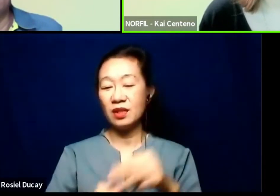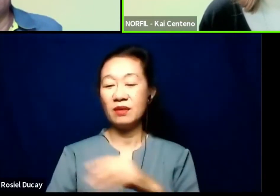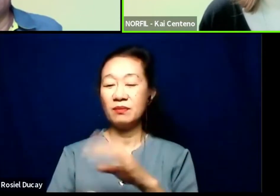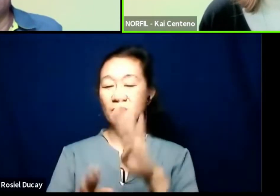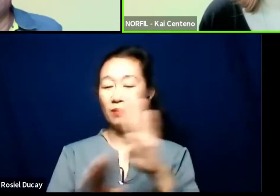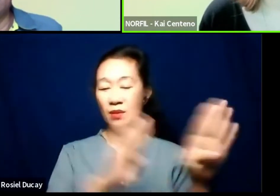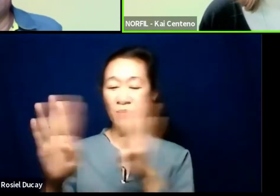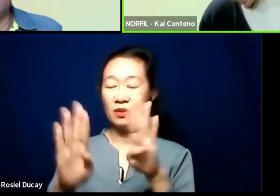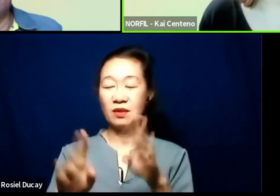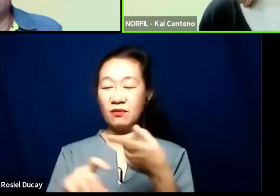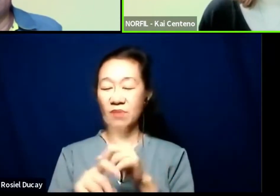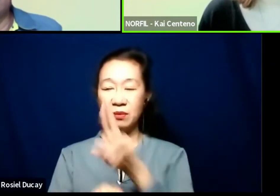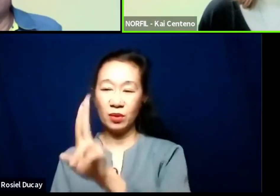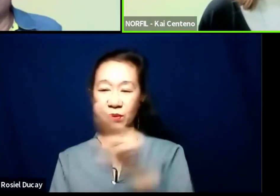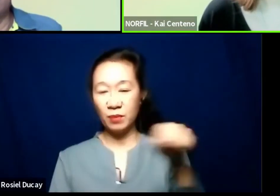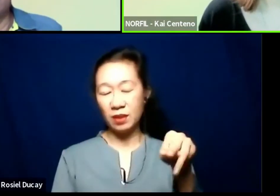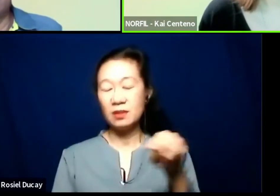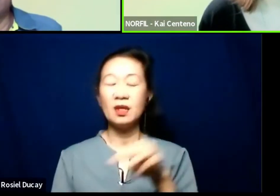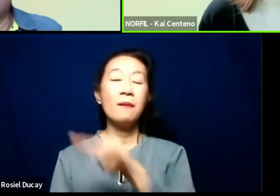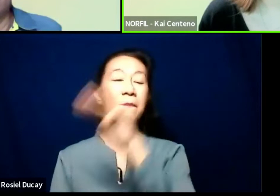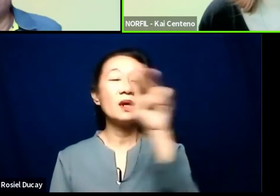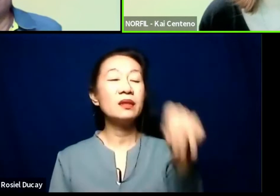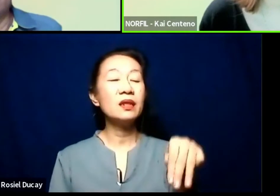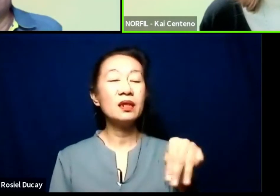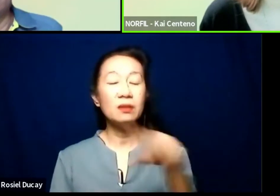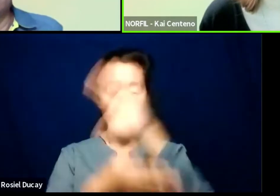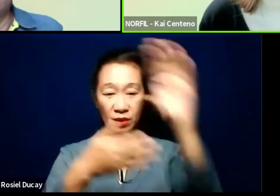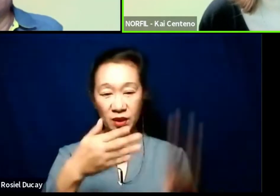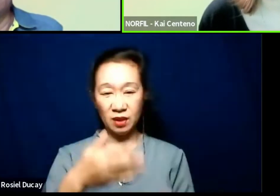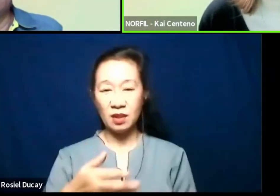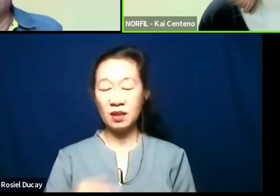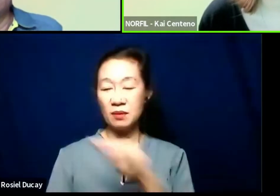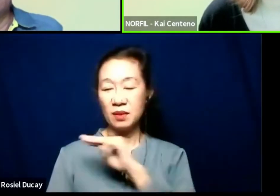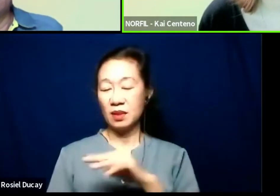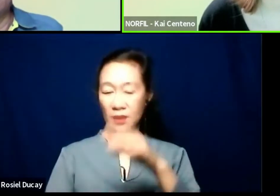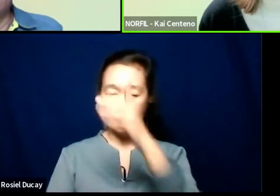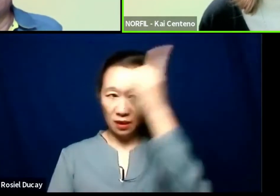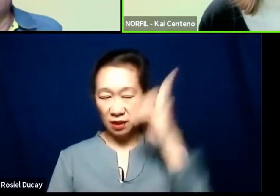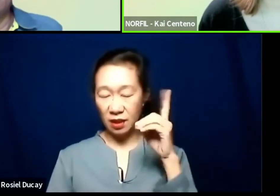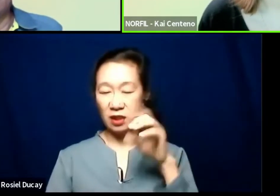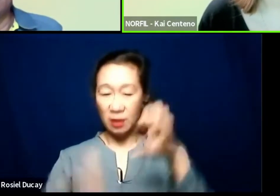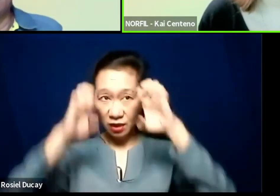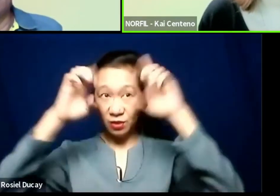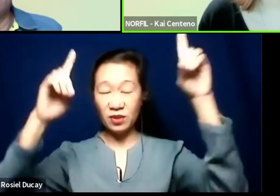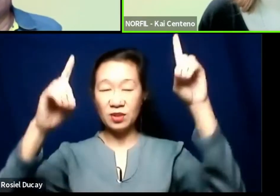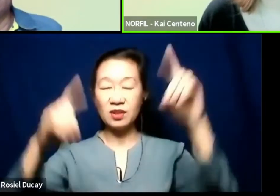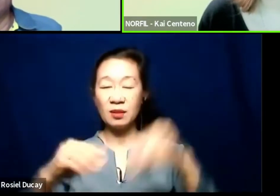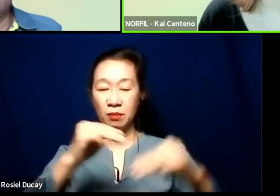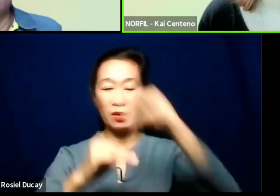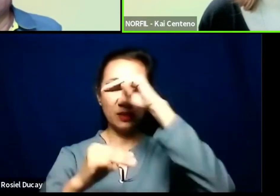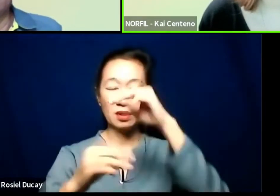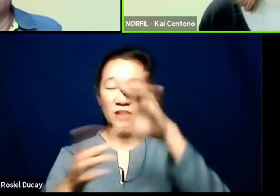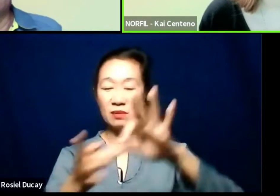University of the Philippines in Manila. She completed her master's degree in education, major in